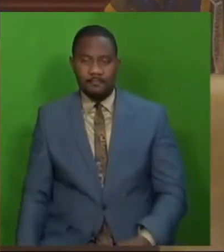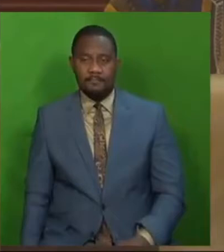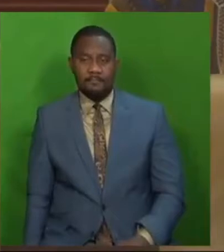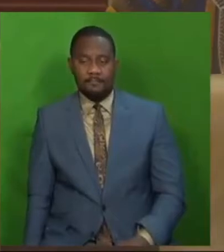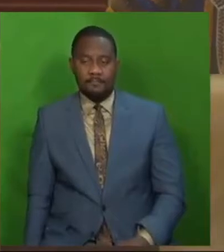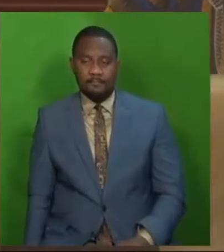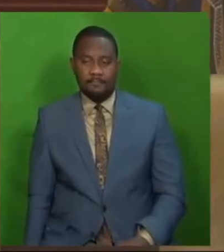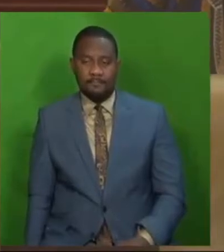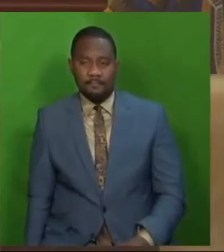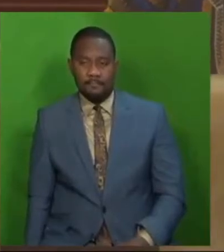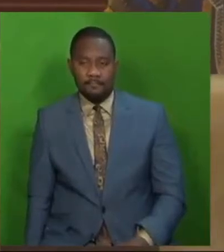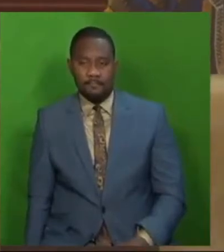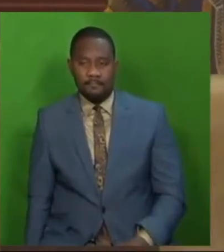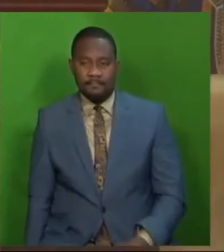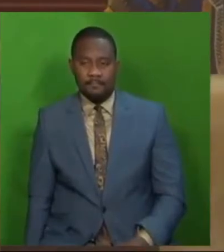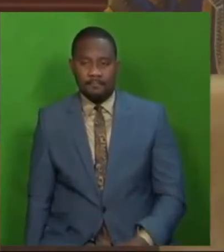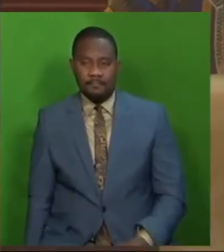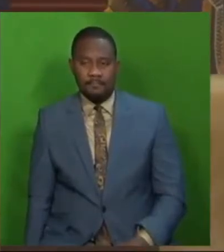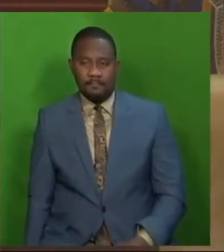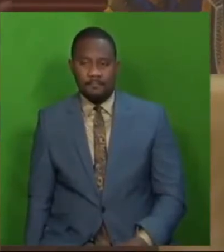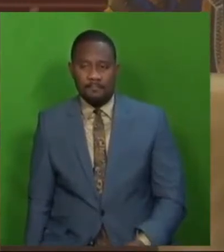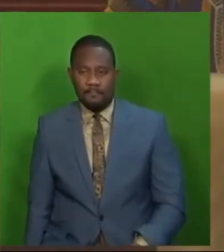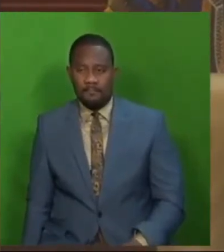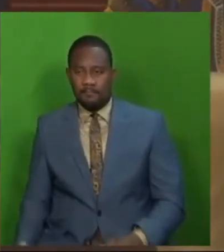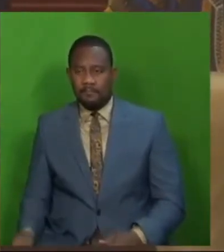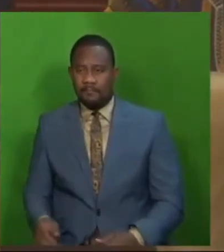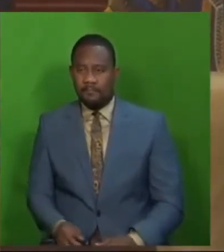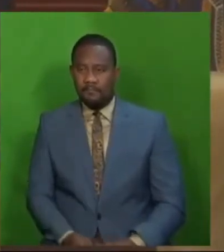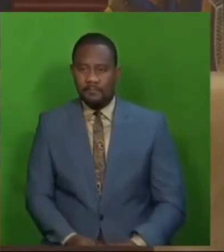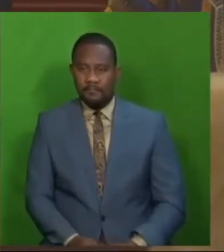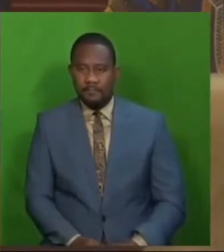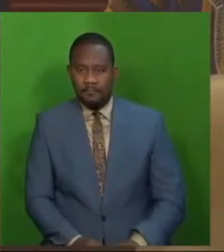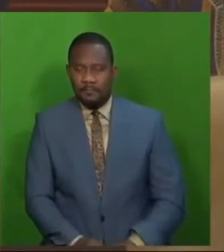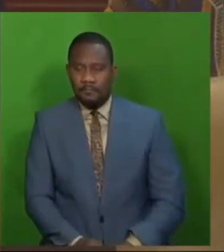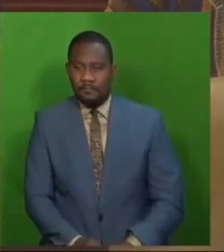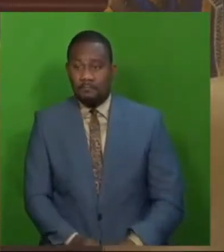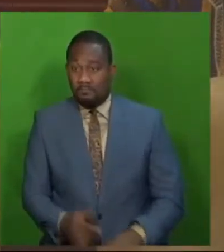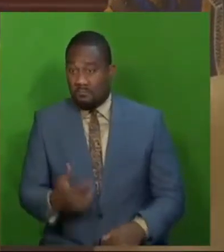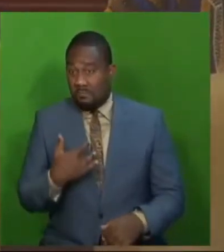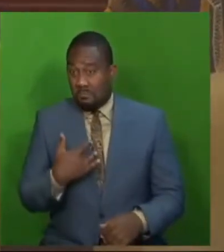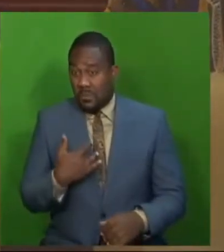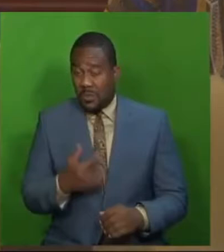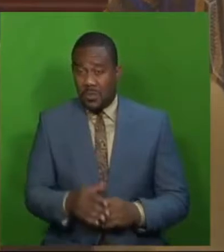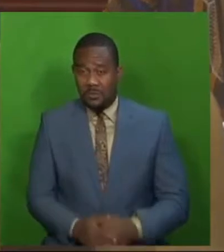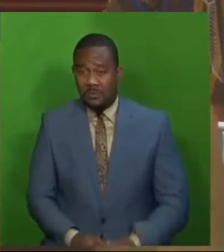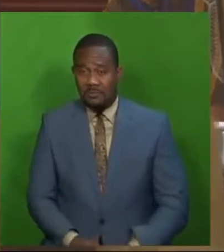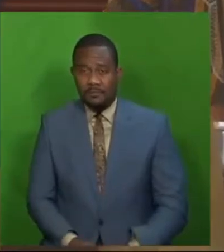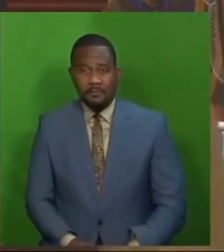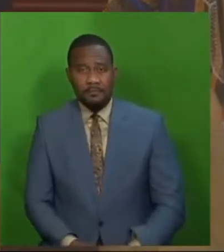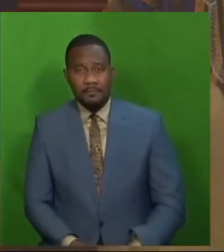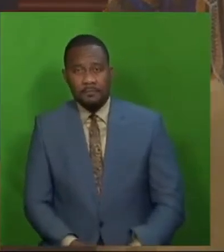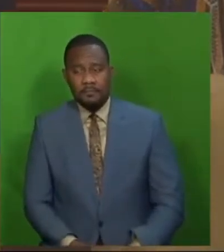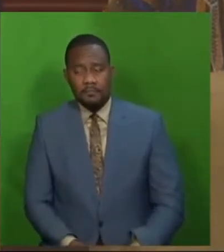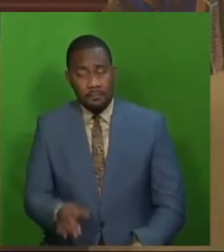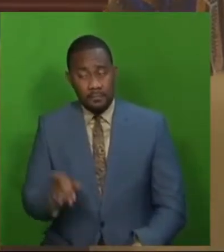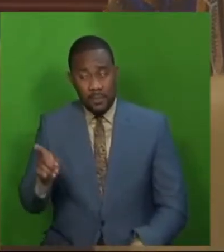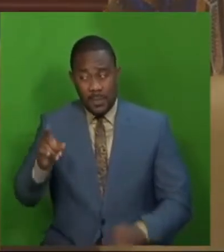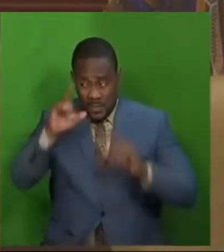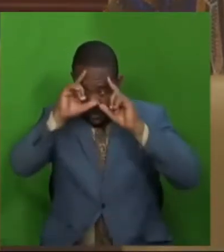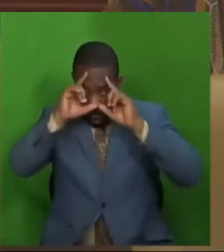I do not want to say that the president is lying, but I'm saying that the president should be